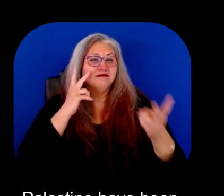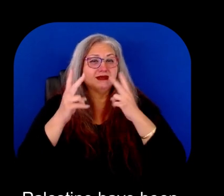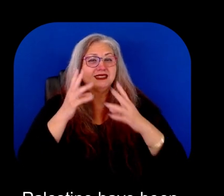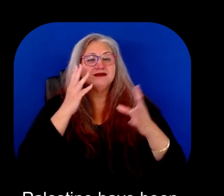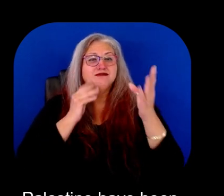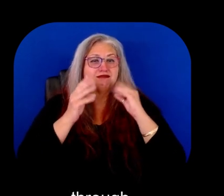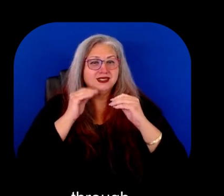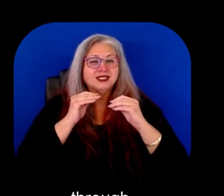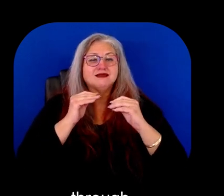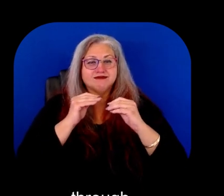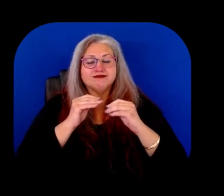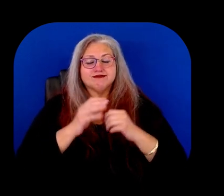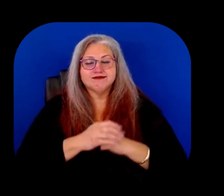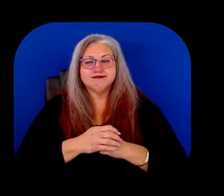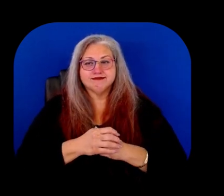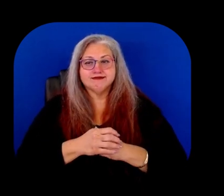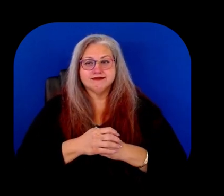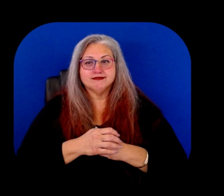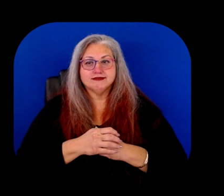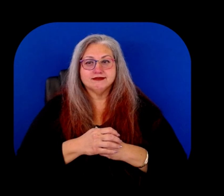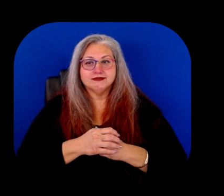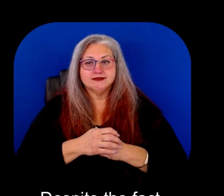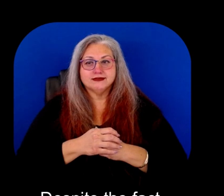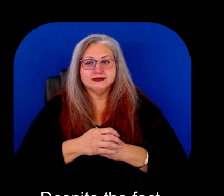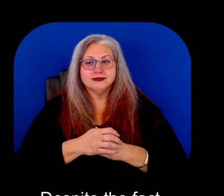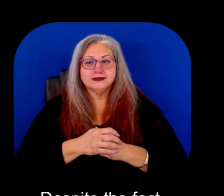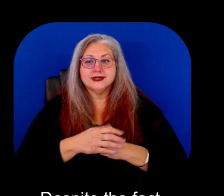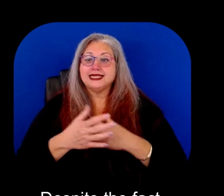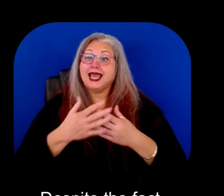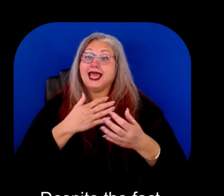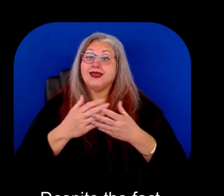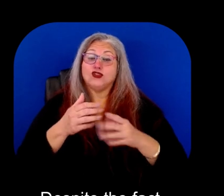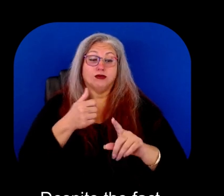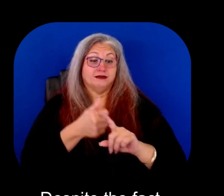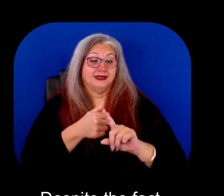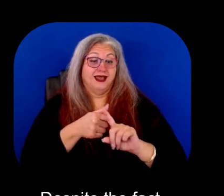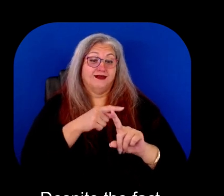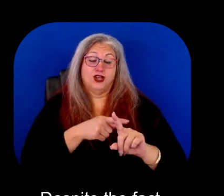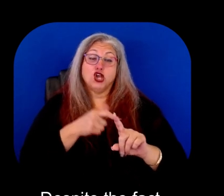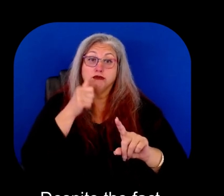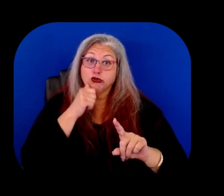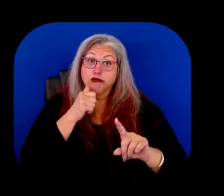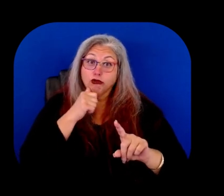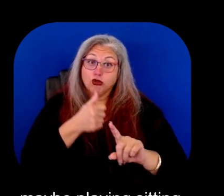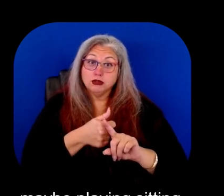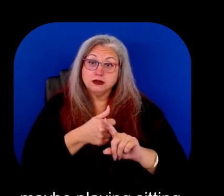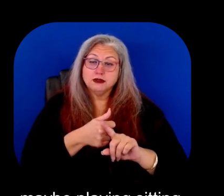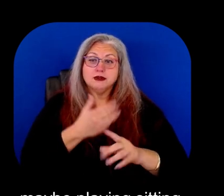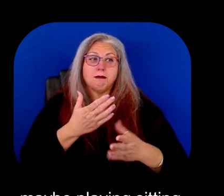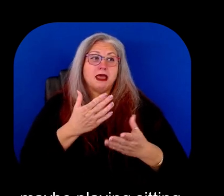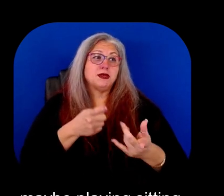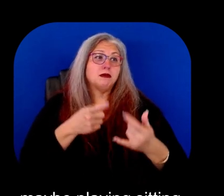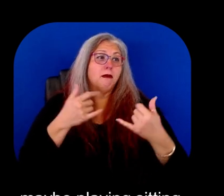through and going through. So despite the fact that this is a girl,